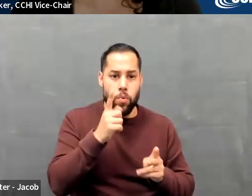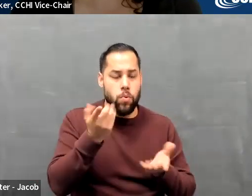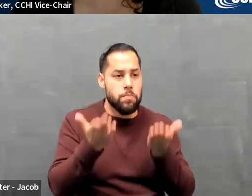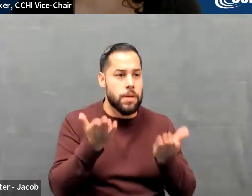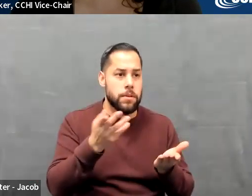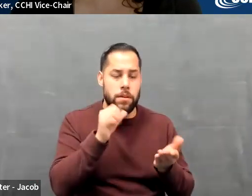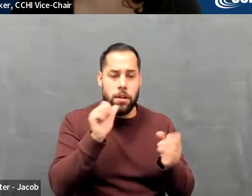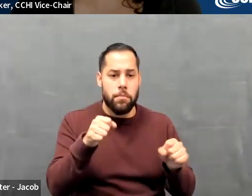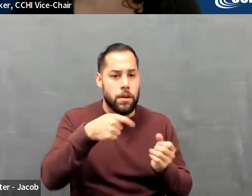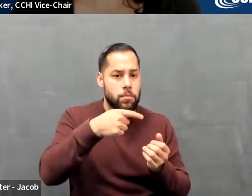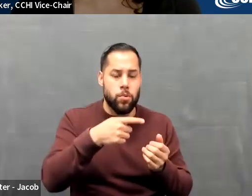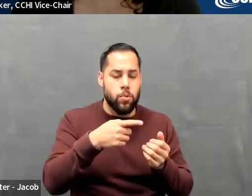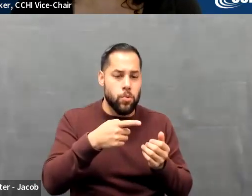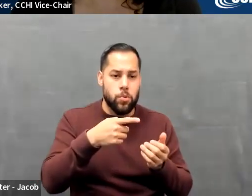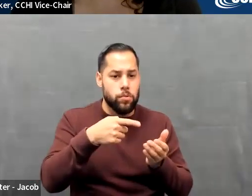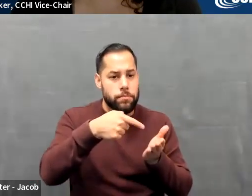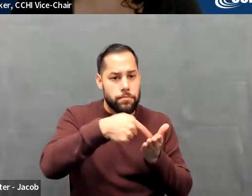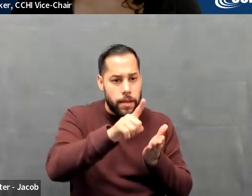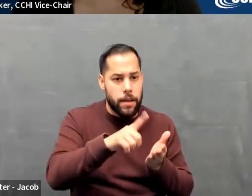pay for the full service